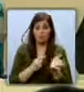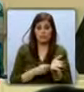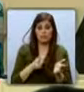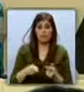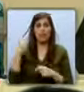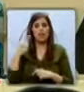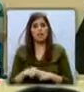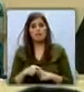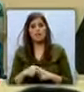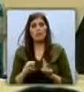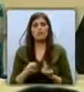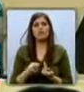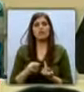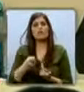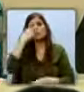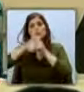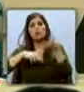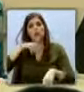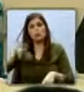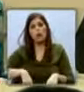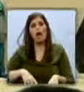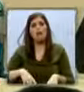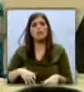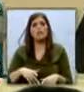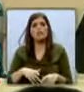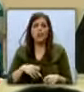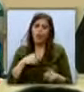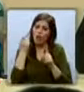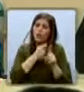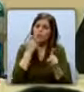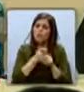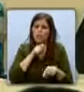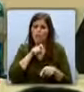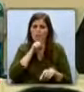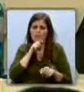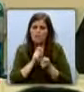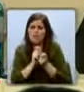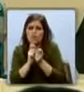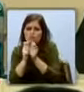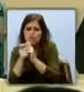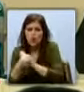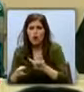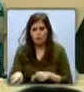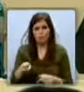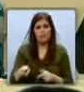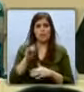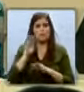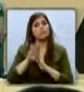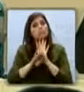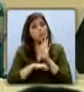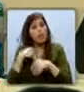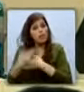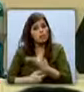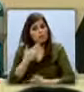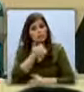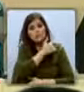lot of resilience also from the Portuguese people. So the Portuguese society endured this process